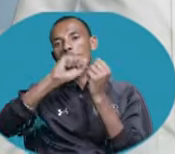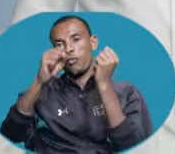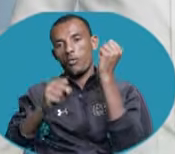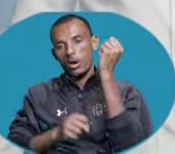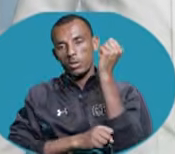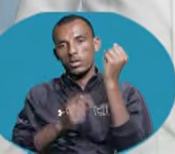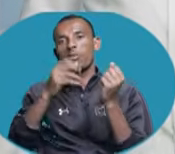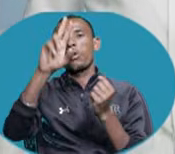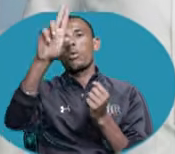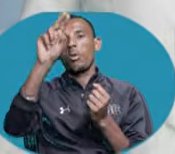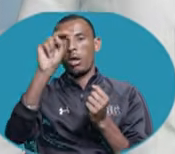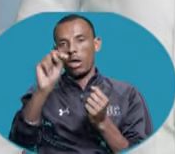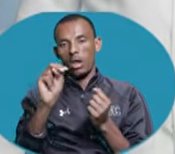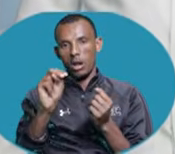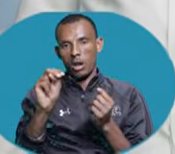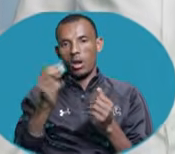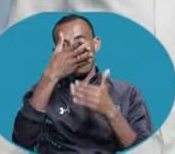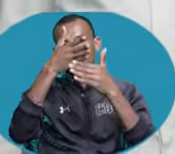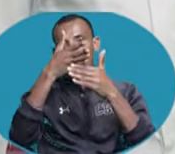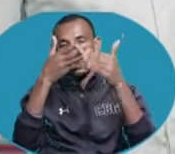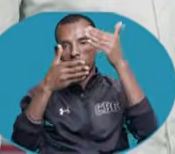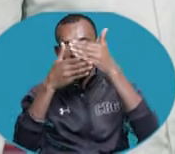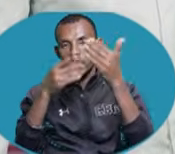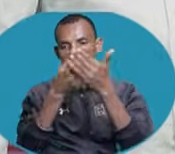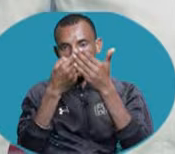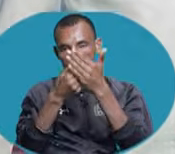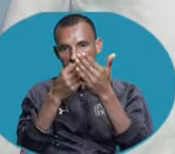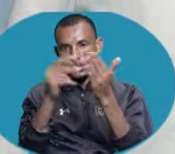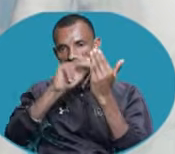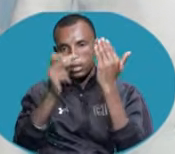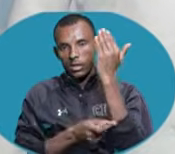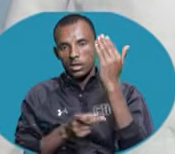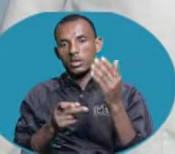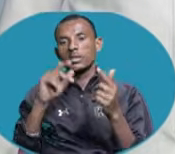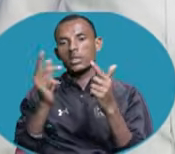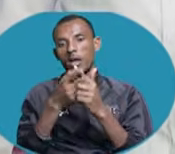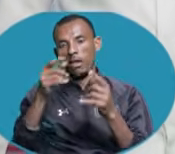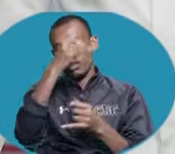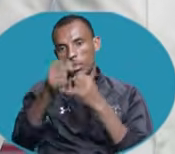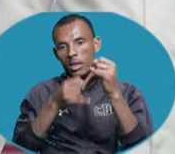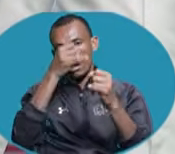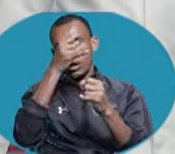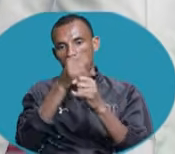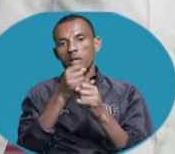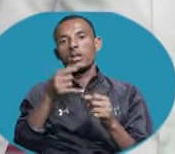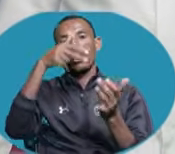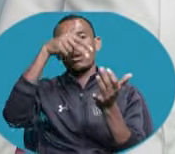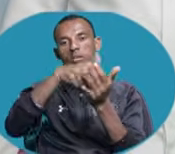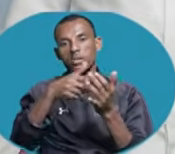international institution. It was formed after the end of Second World War on